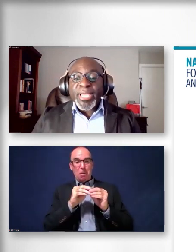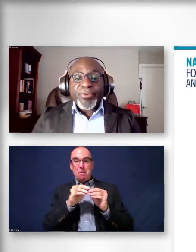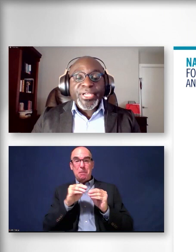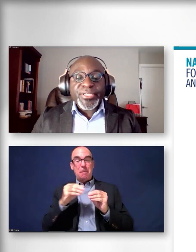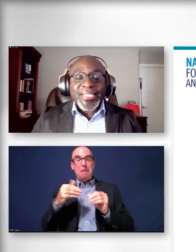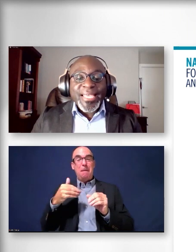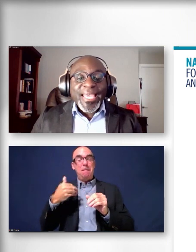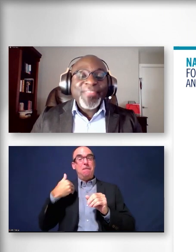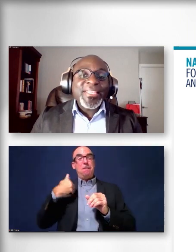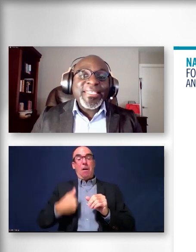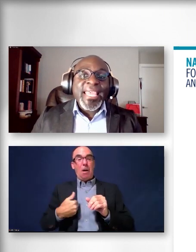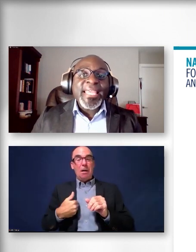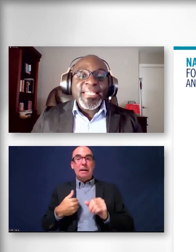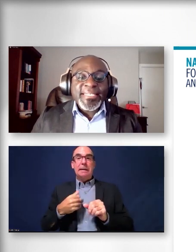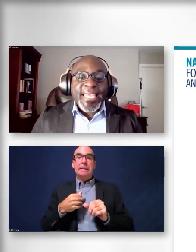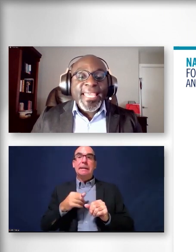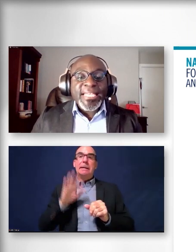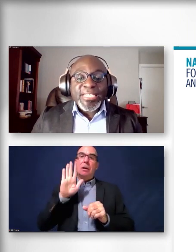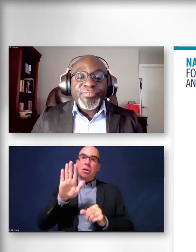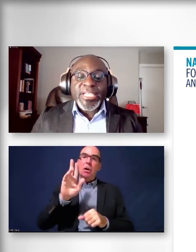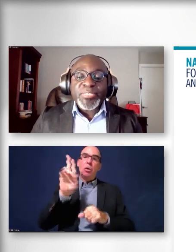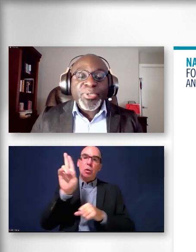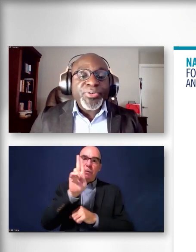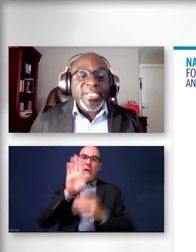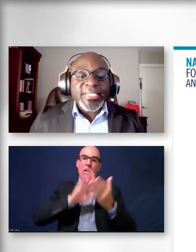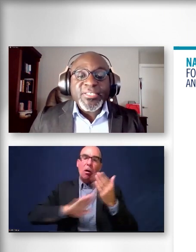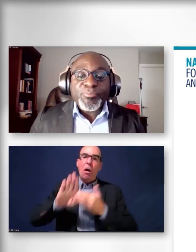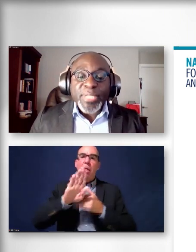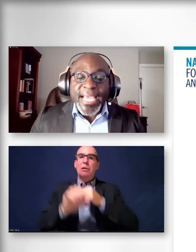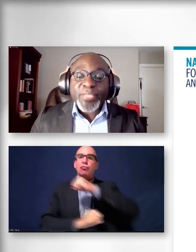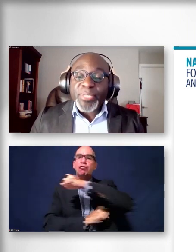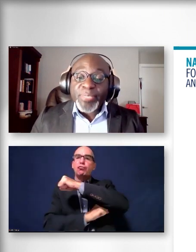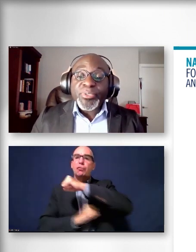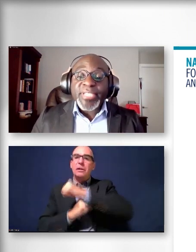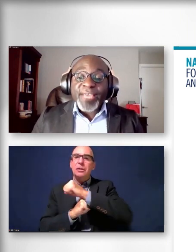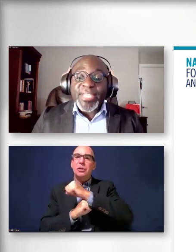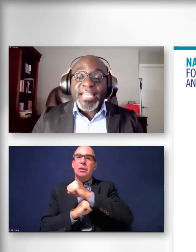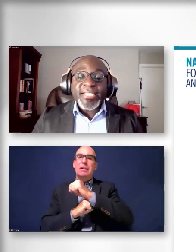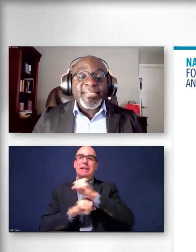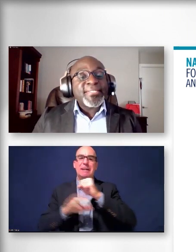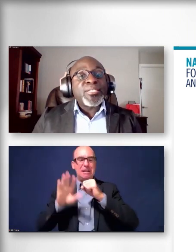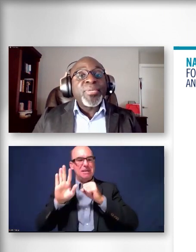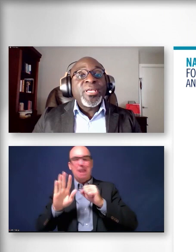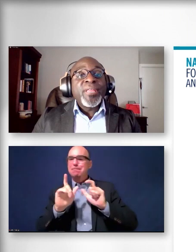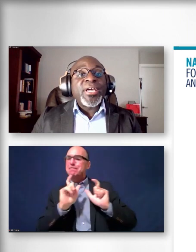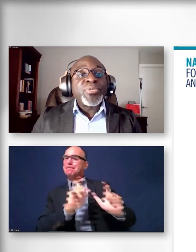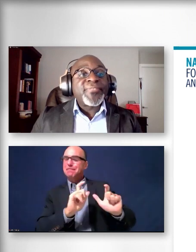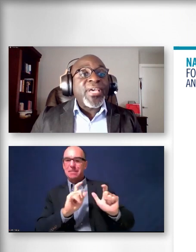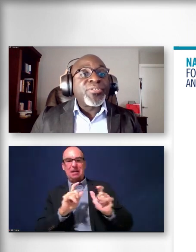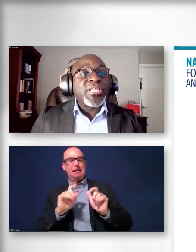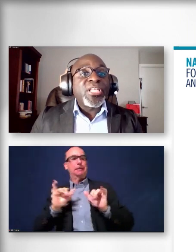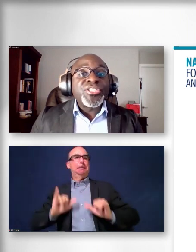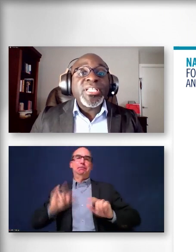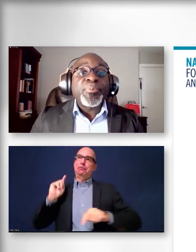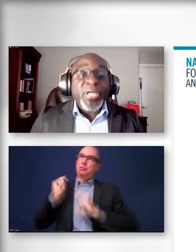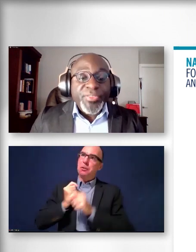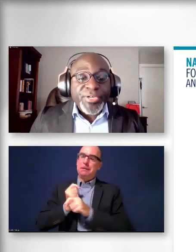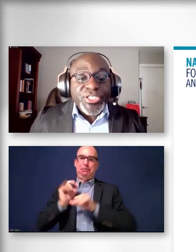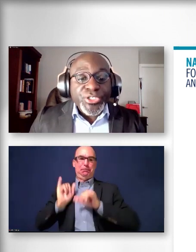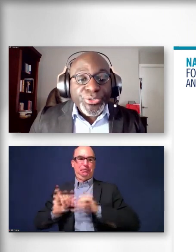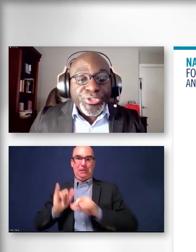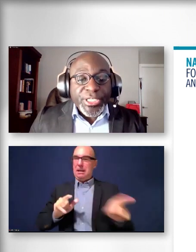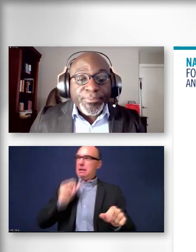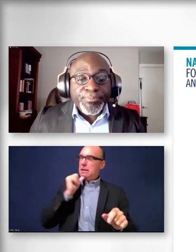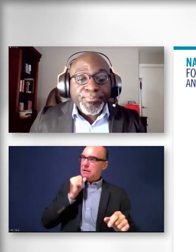historical barriers and the day-to-day lived experiences of Black people navigating a system that was founded largely upon